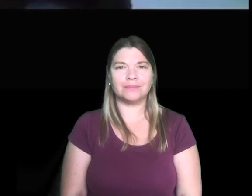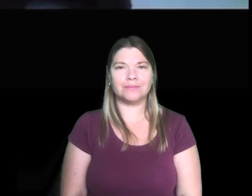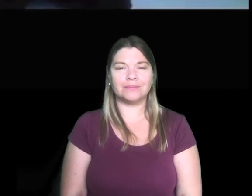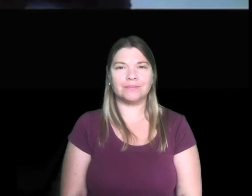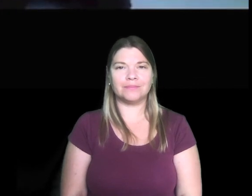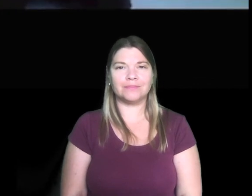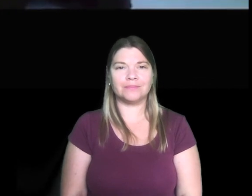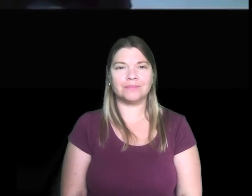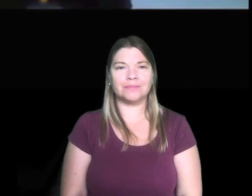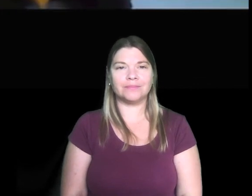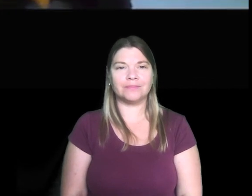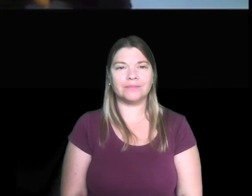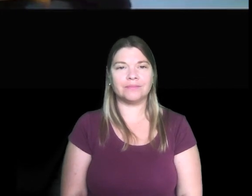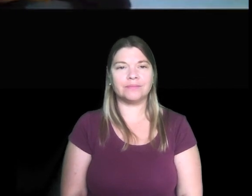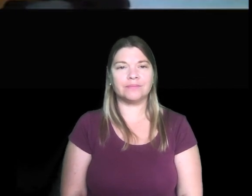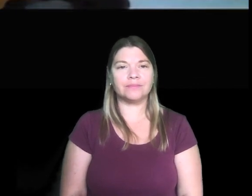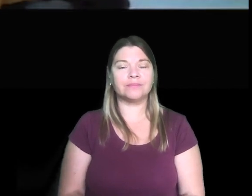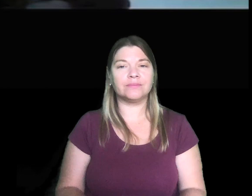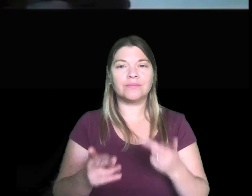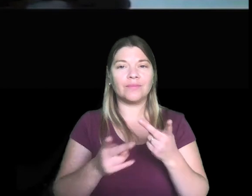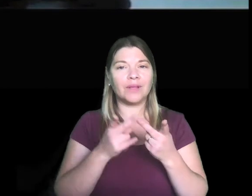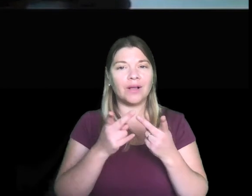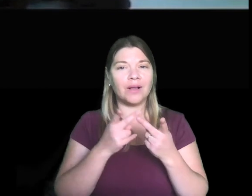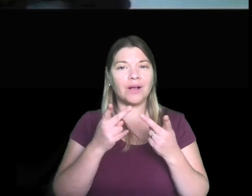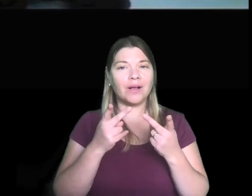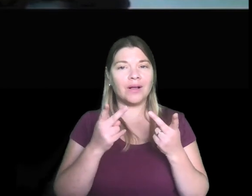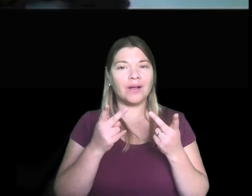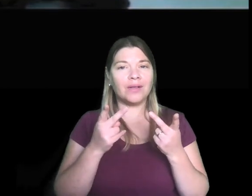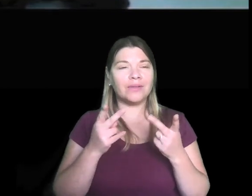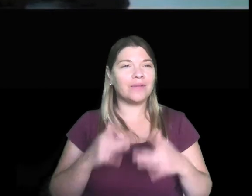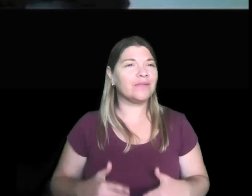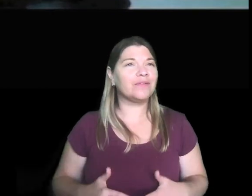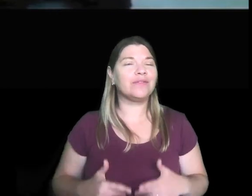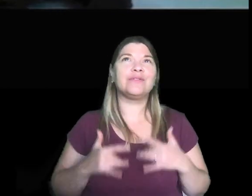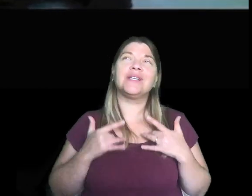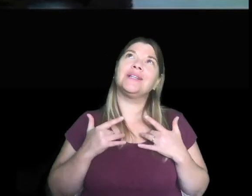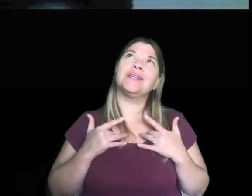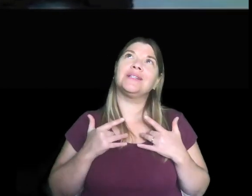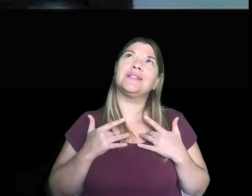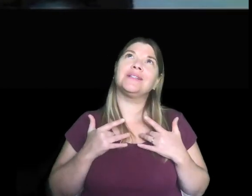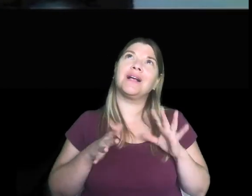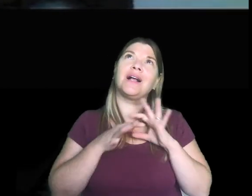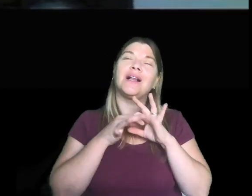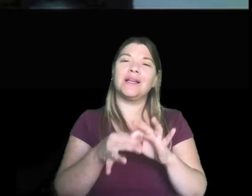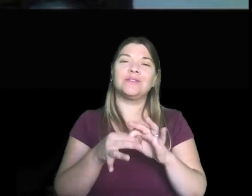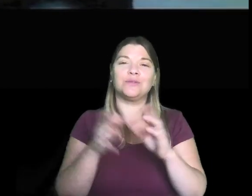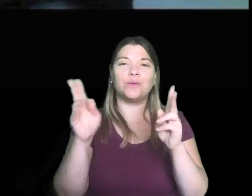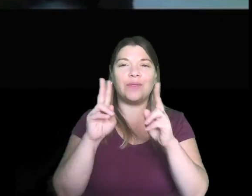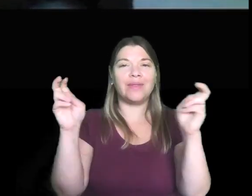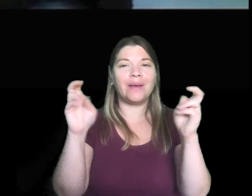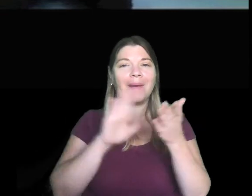arms. What other sensations can you explore that describe how being held makes you feel?